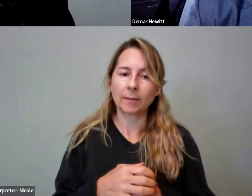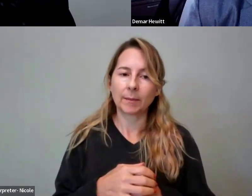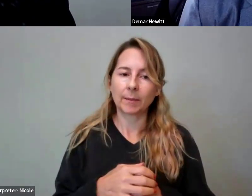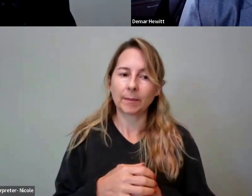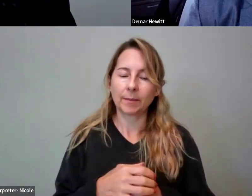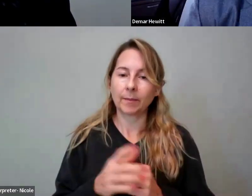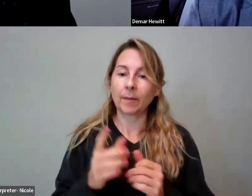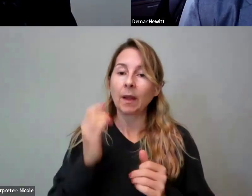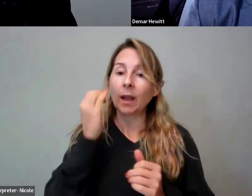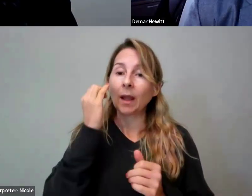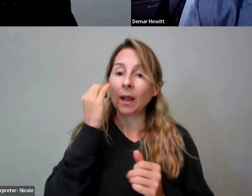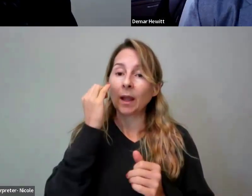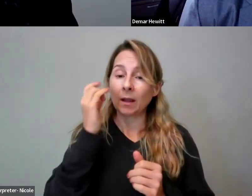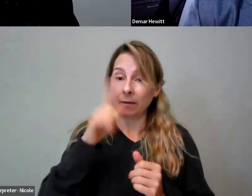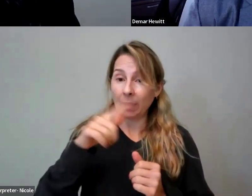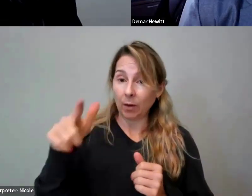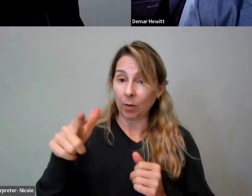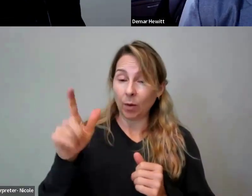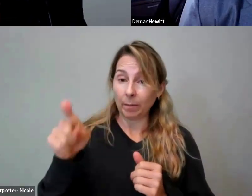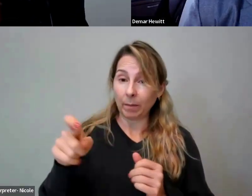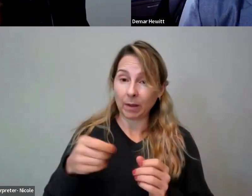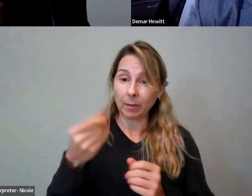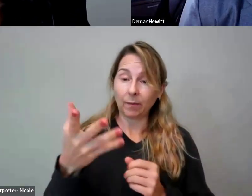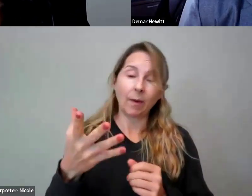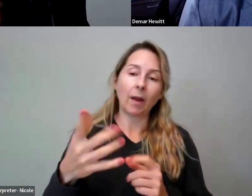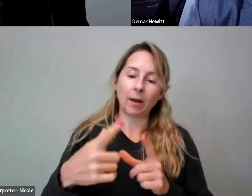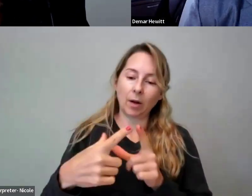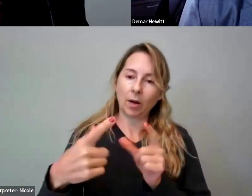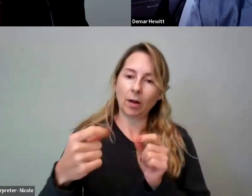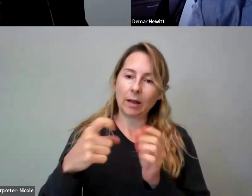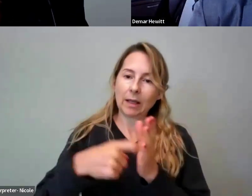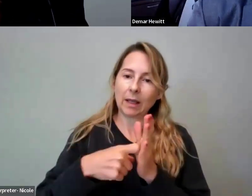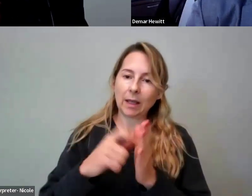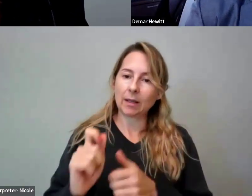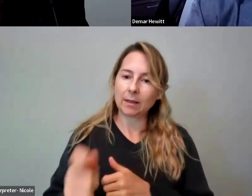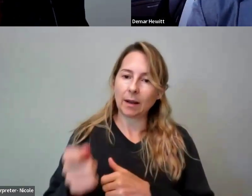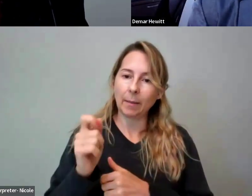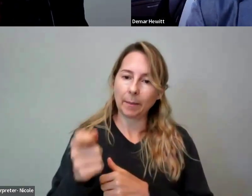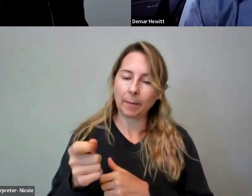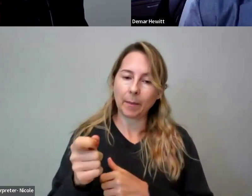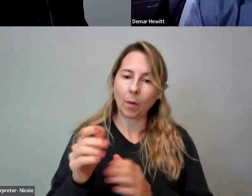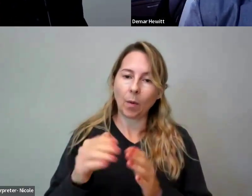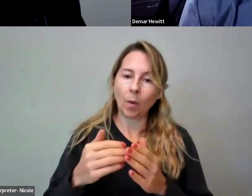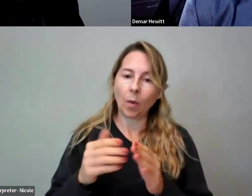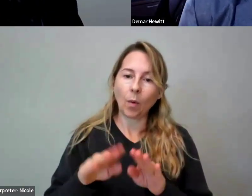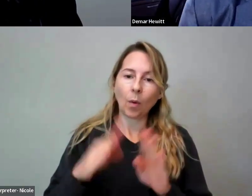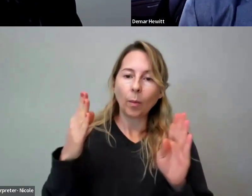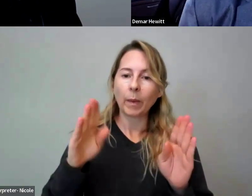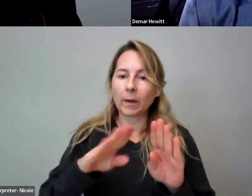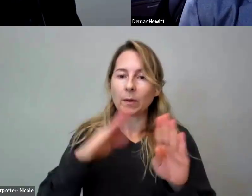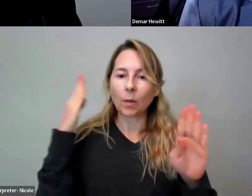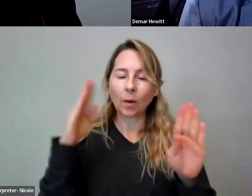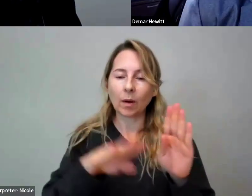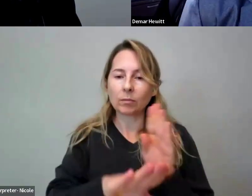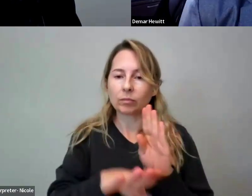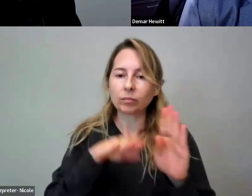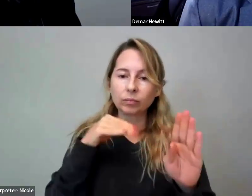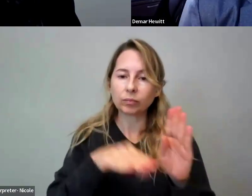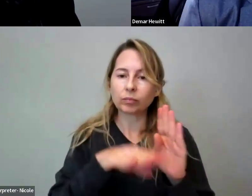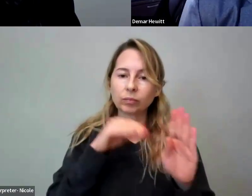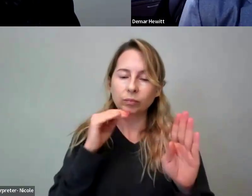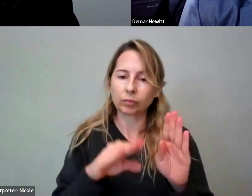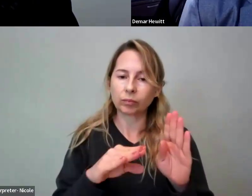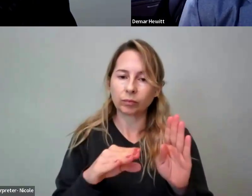mandatory for landlords to provide a fob key to enable persons with disabilities to be able to open heavy doors and entrances and when